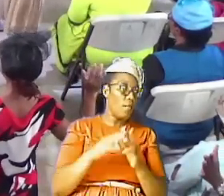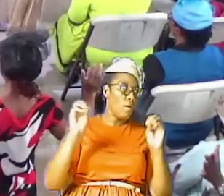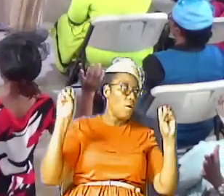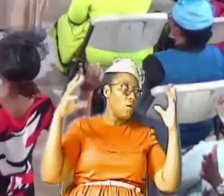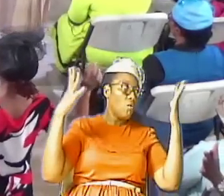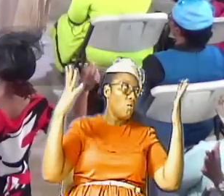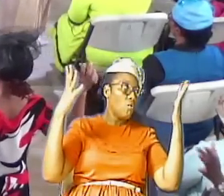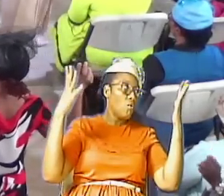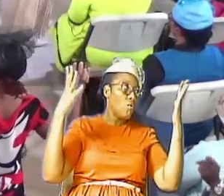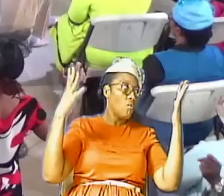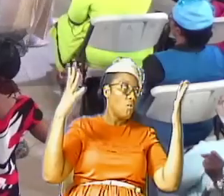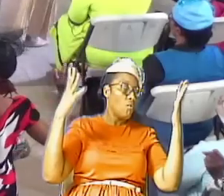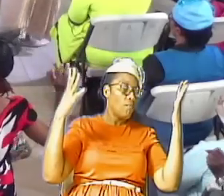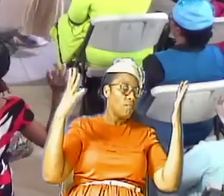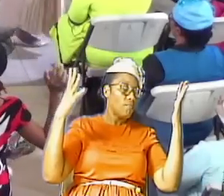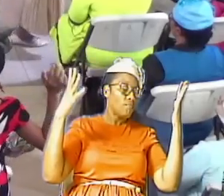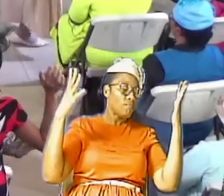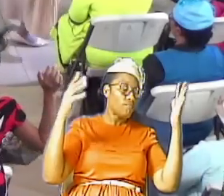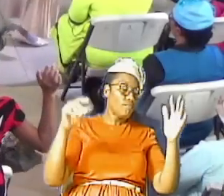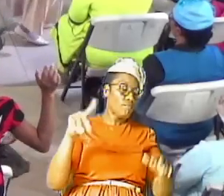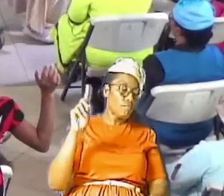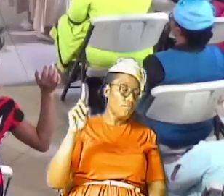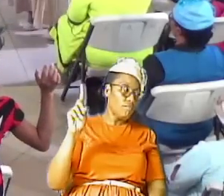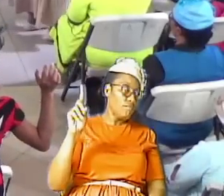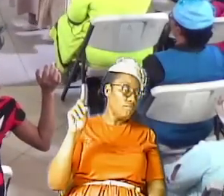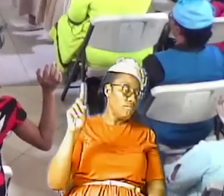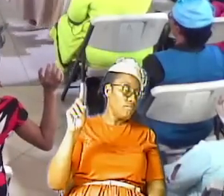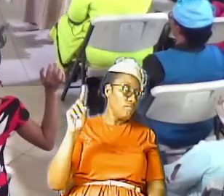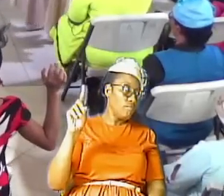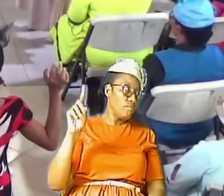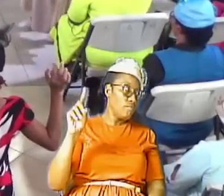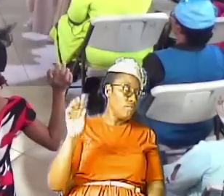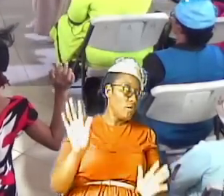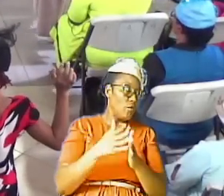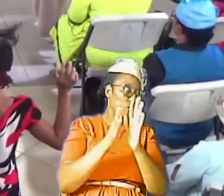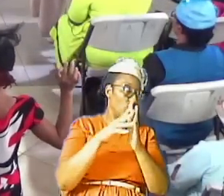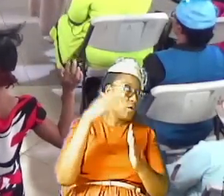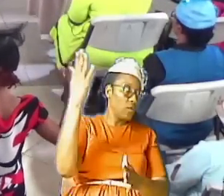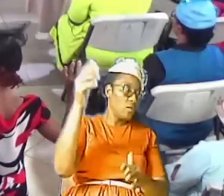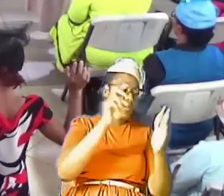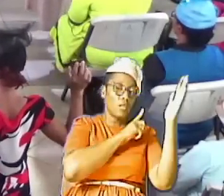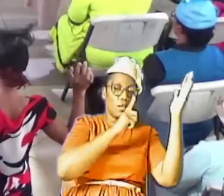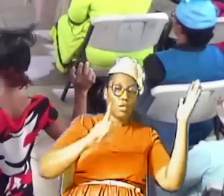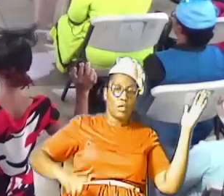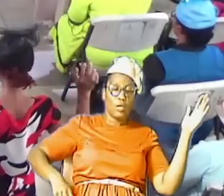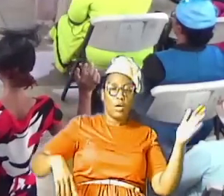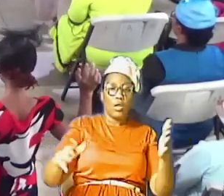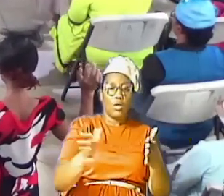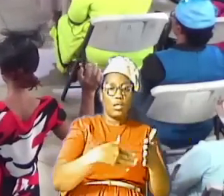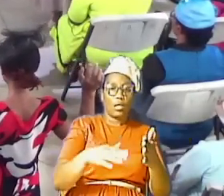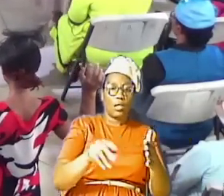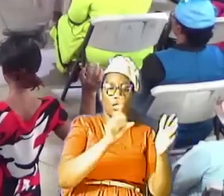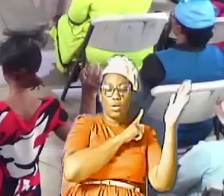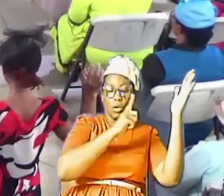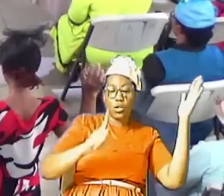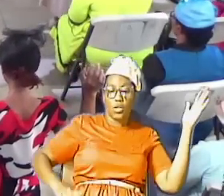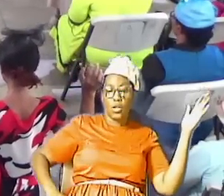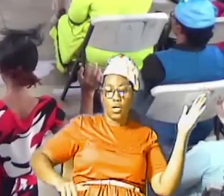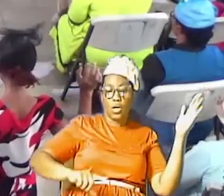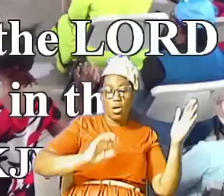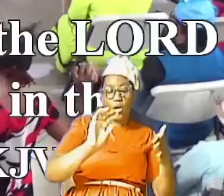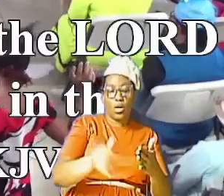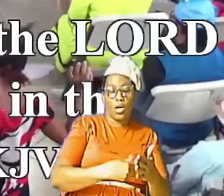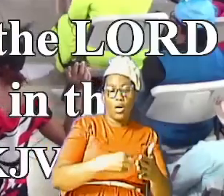Hallelujah. Hallelujah. Psalms 149. Praise ye the Lord. Sing unto the Lord a new